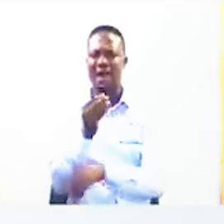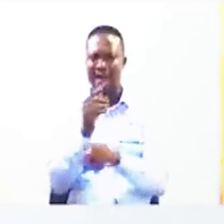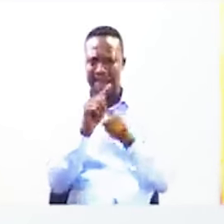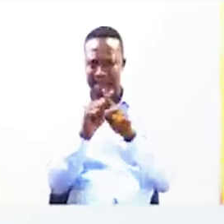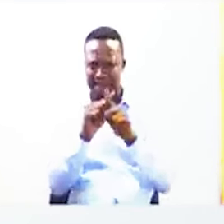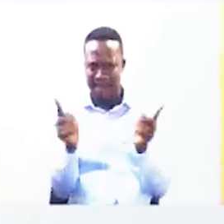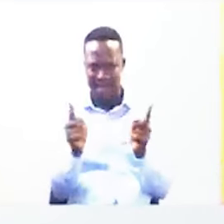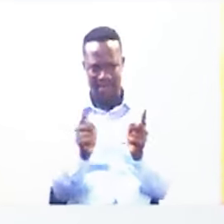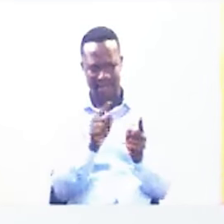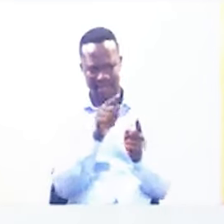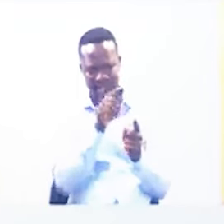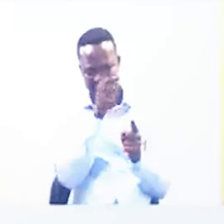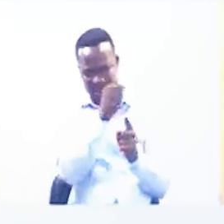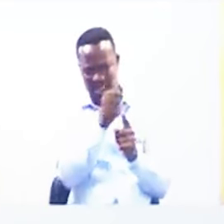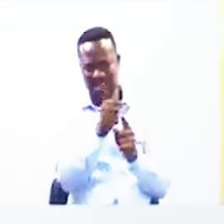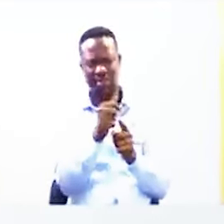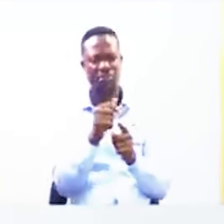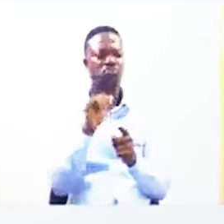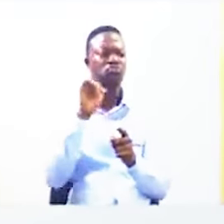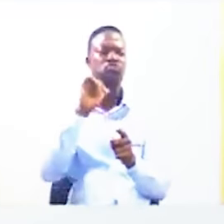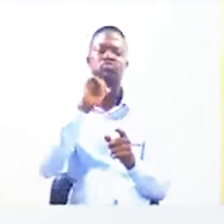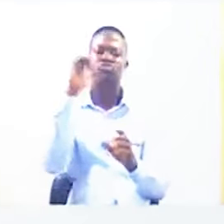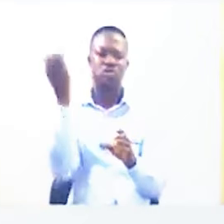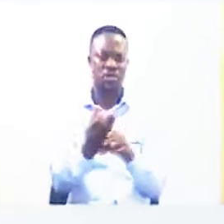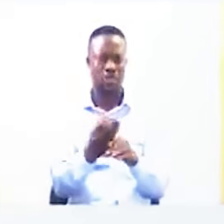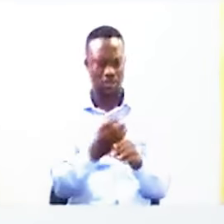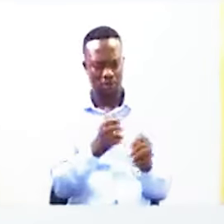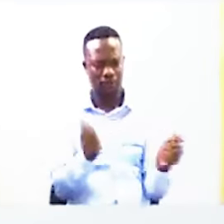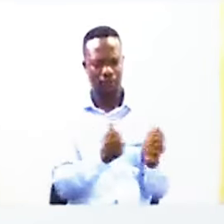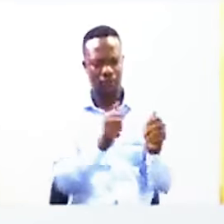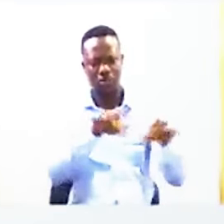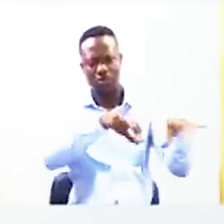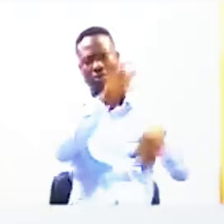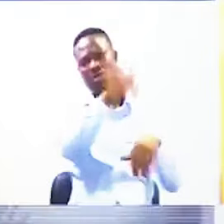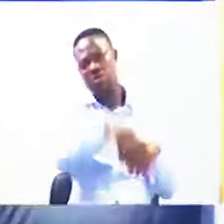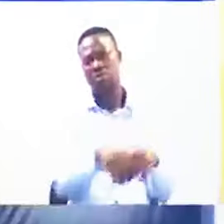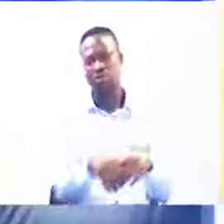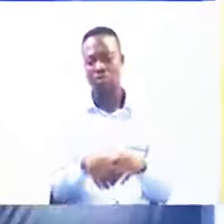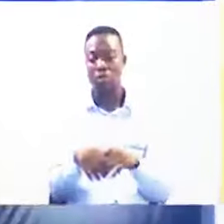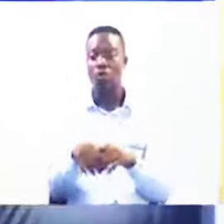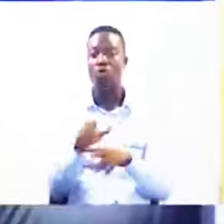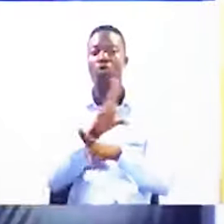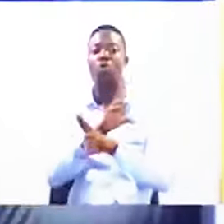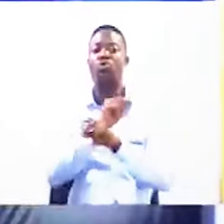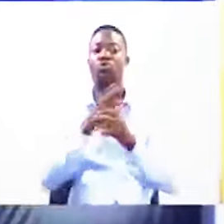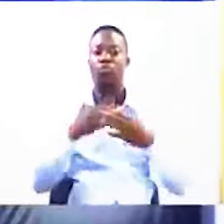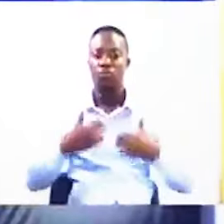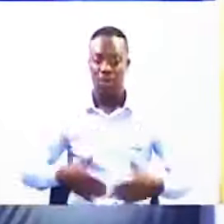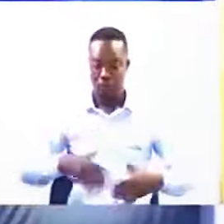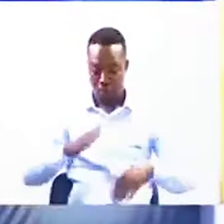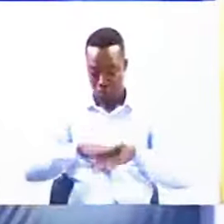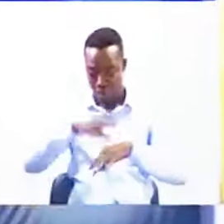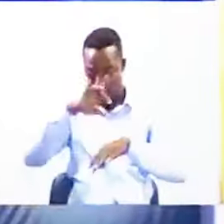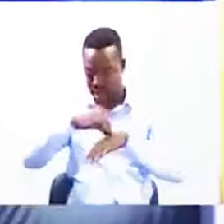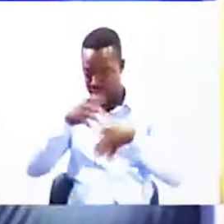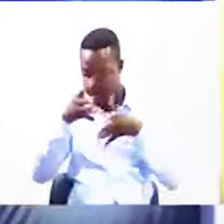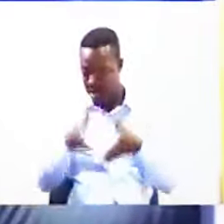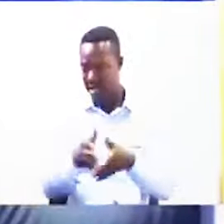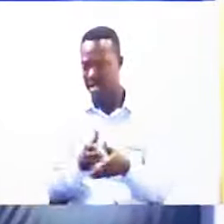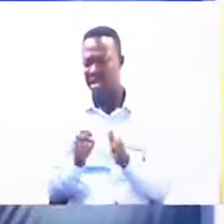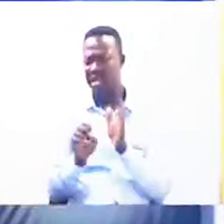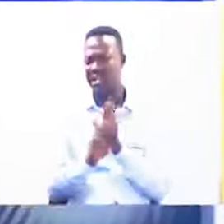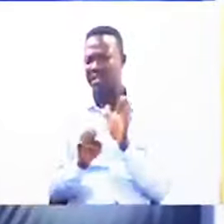There is nobody on earth who actually knows about